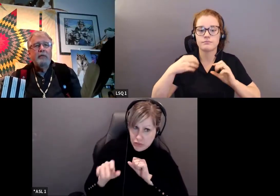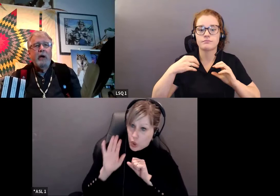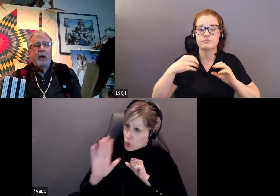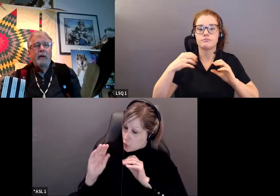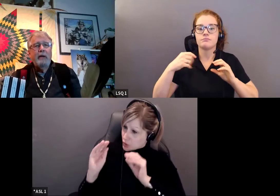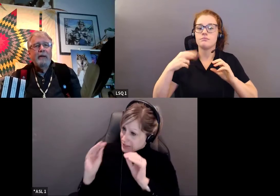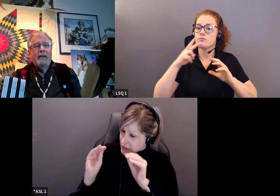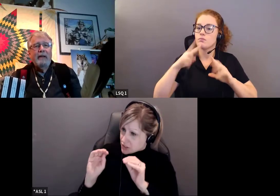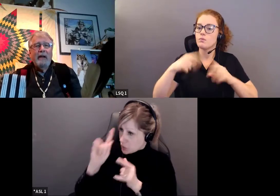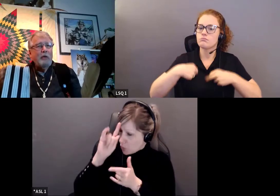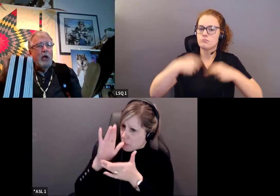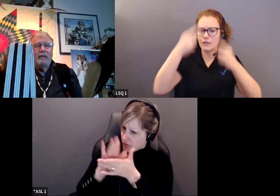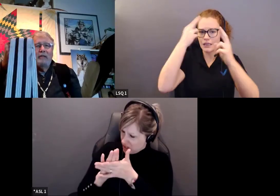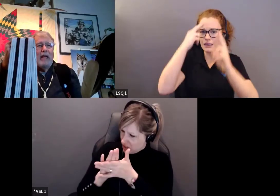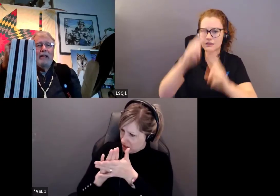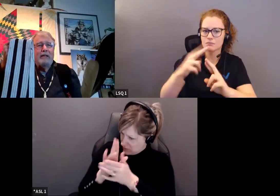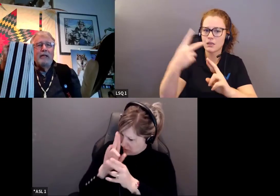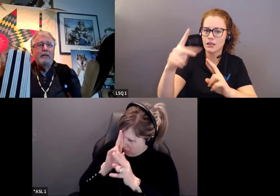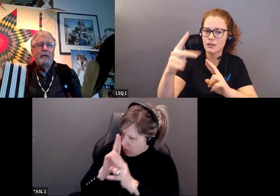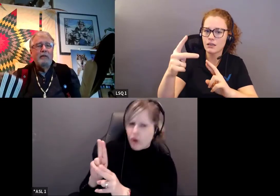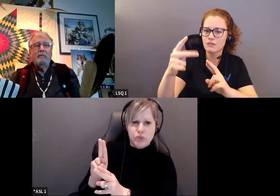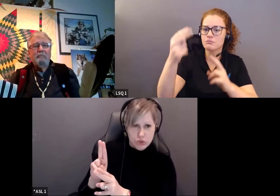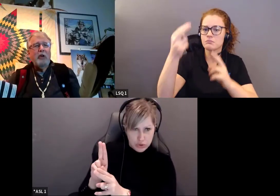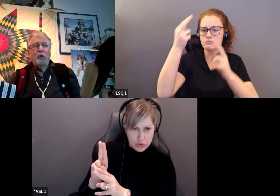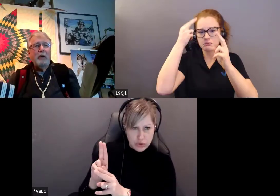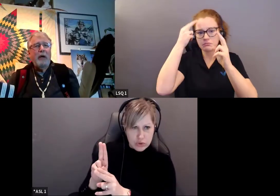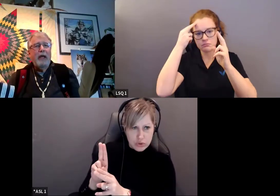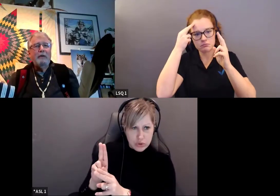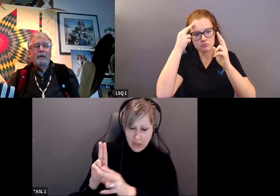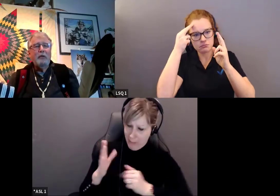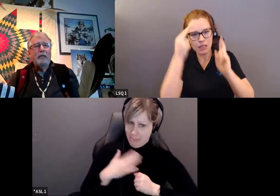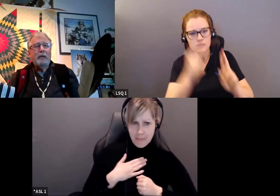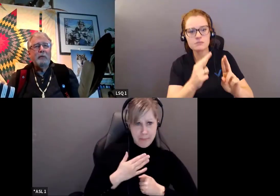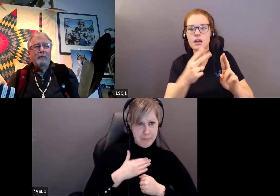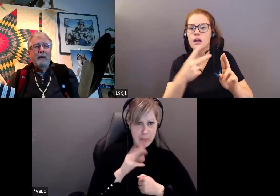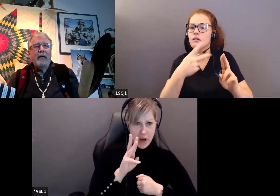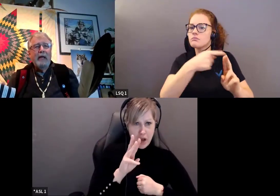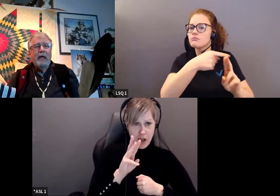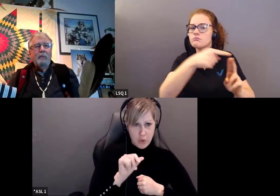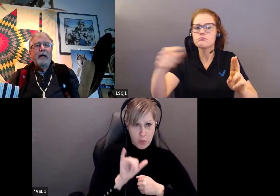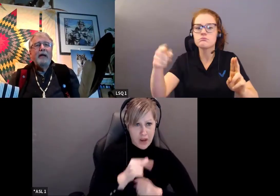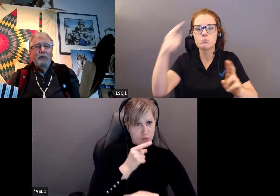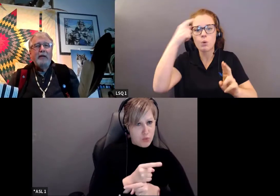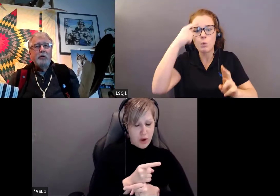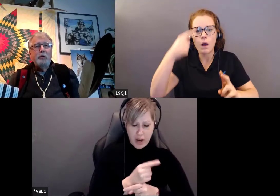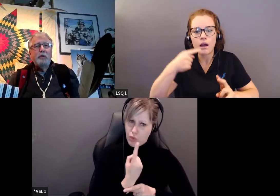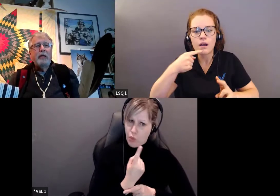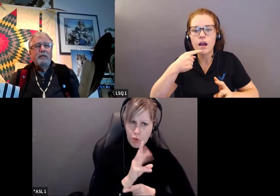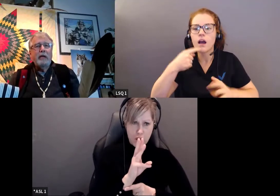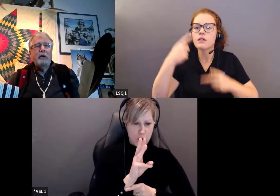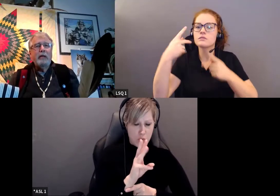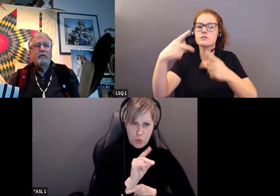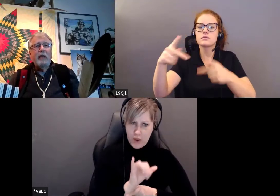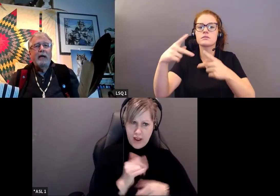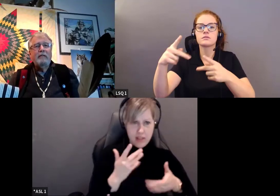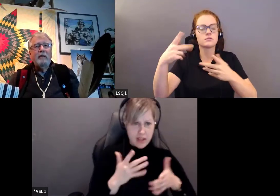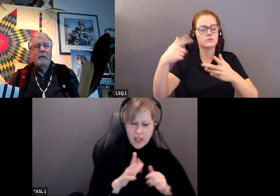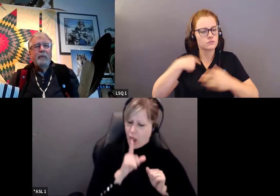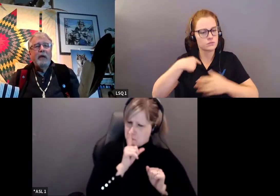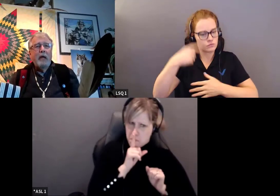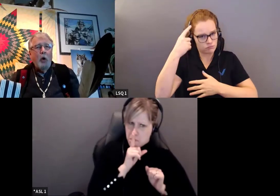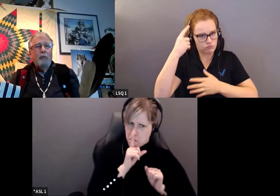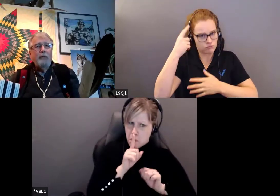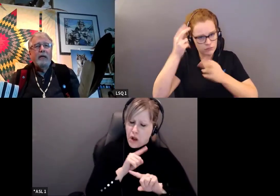your beliefs are. I do not say that this is the only way or only the right way, but I invite you to consider these